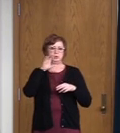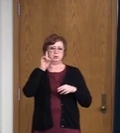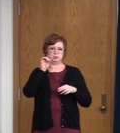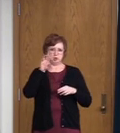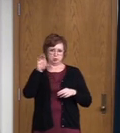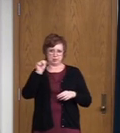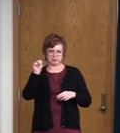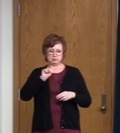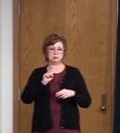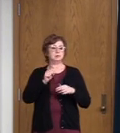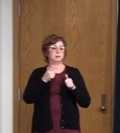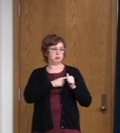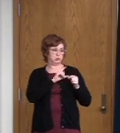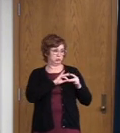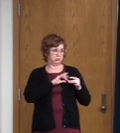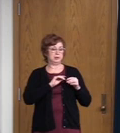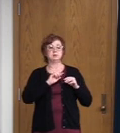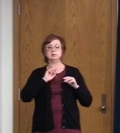questions.